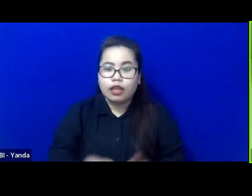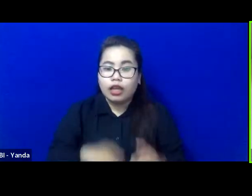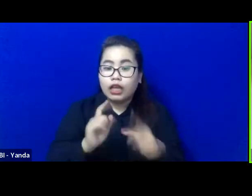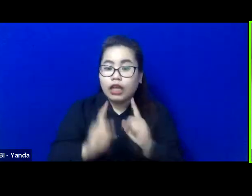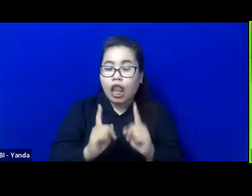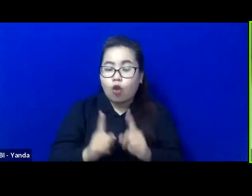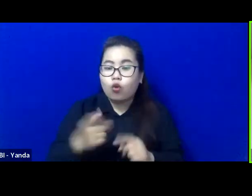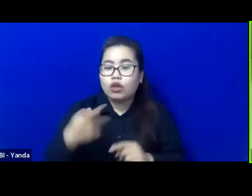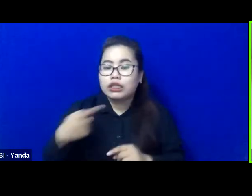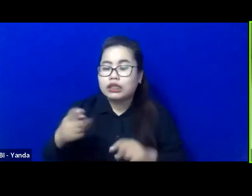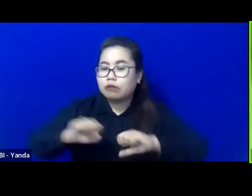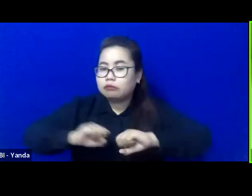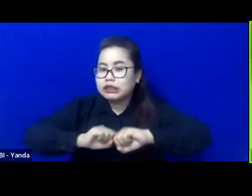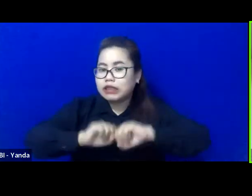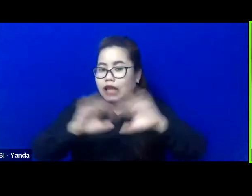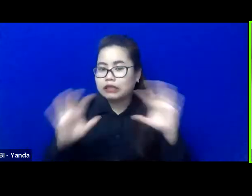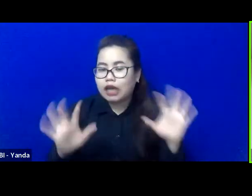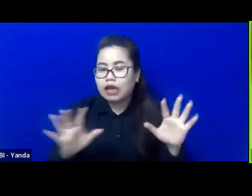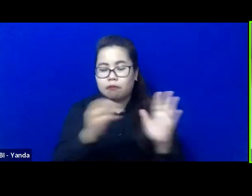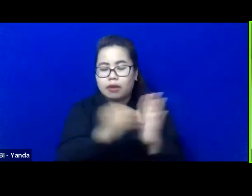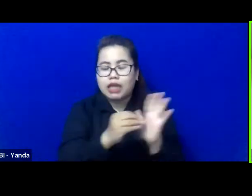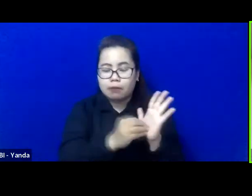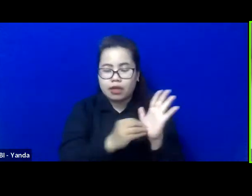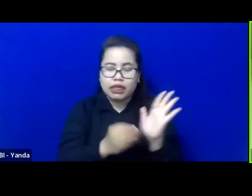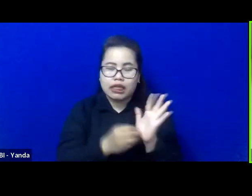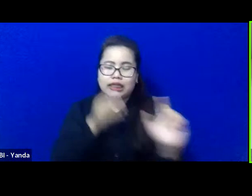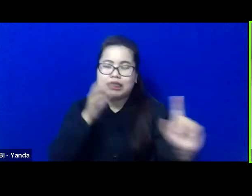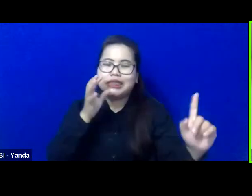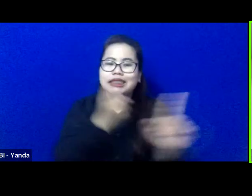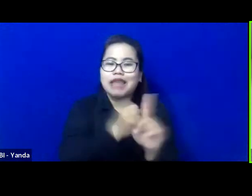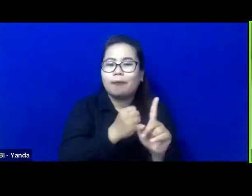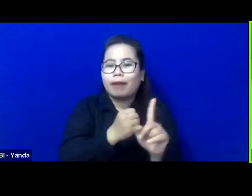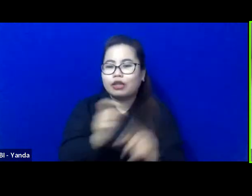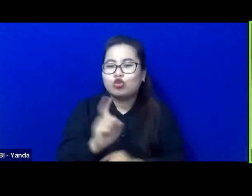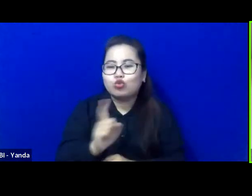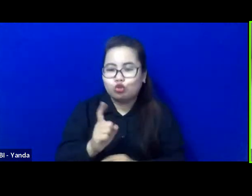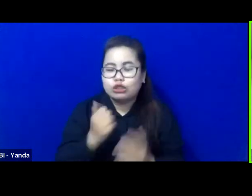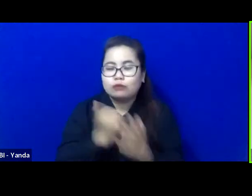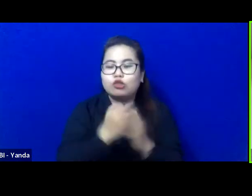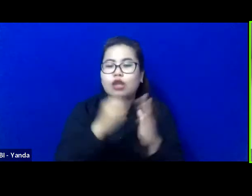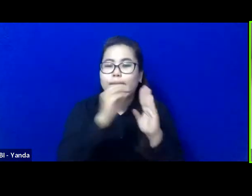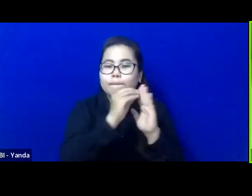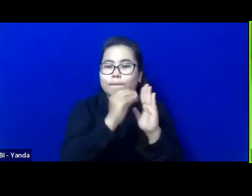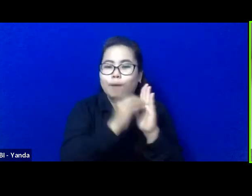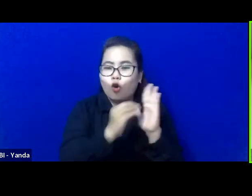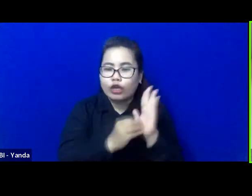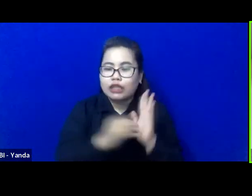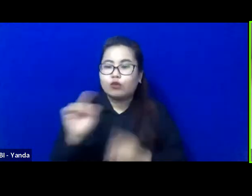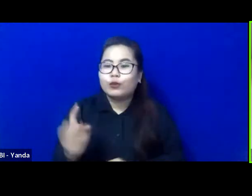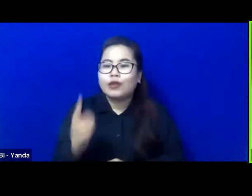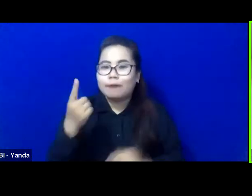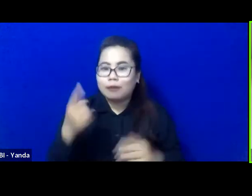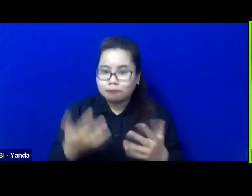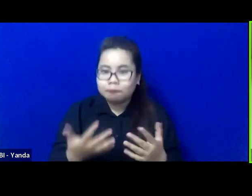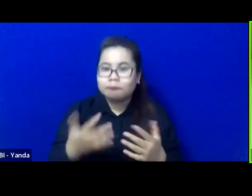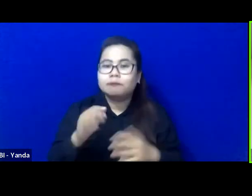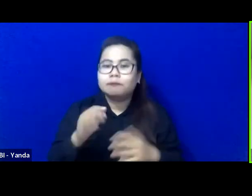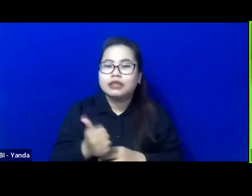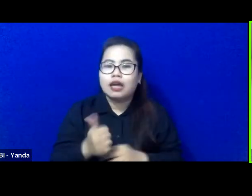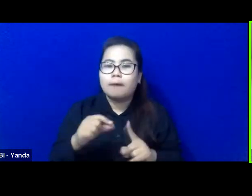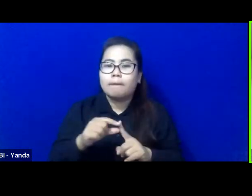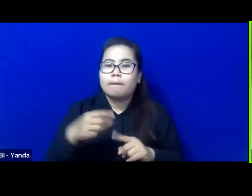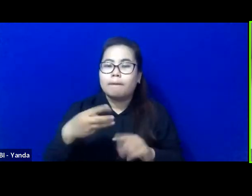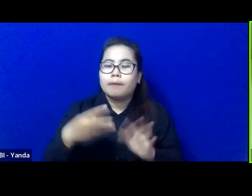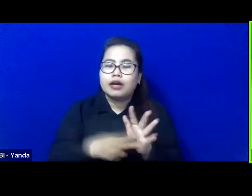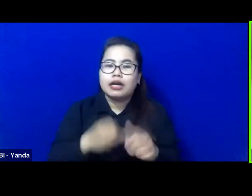the first main or important point is getting good recognition, so diagnostic services, so that